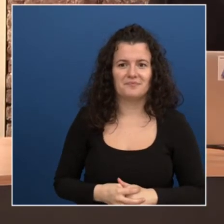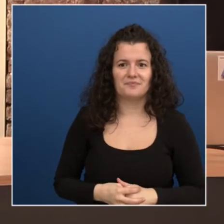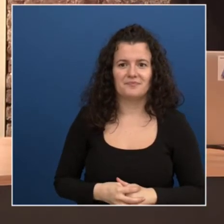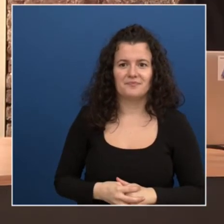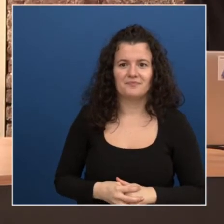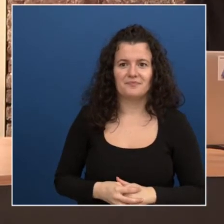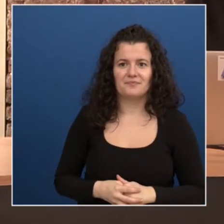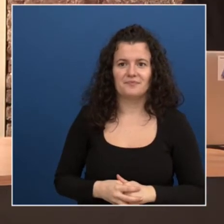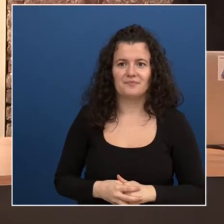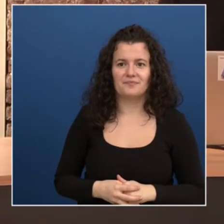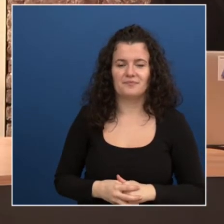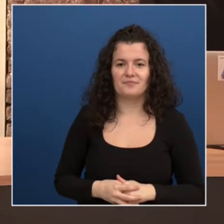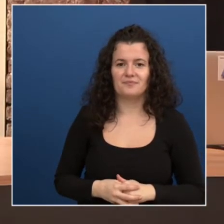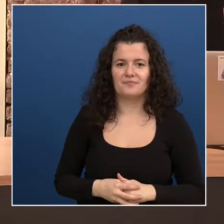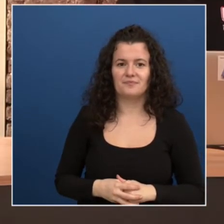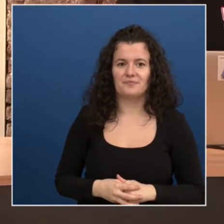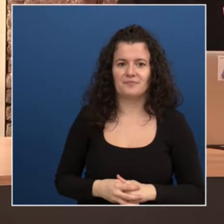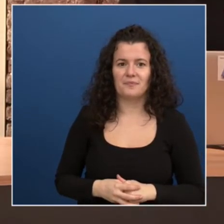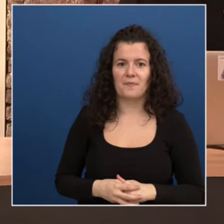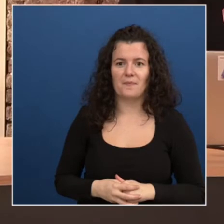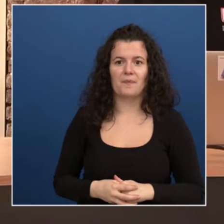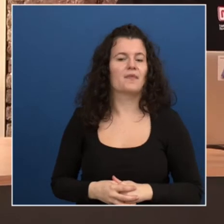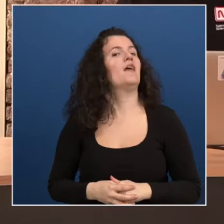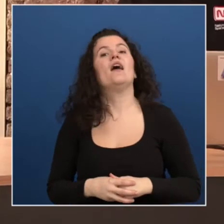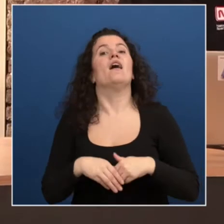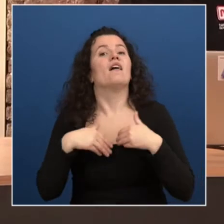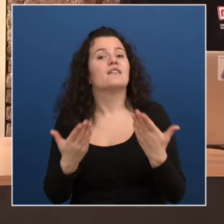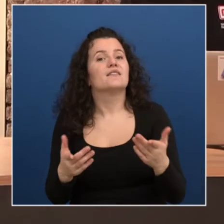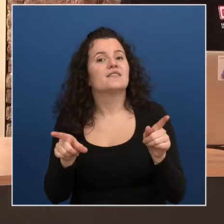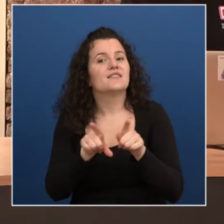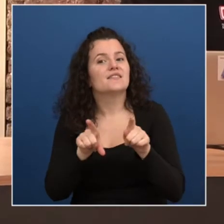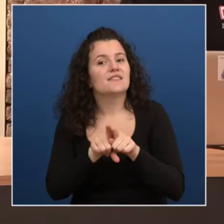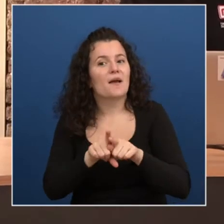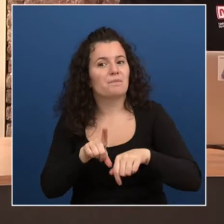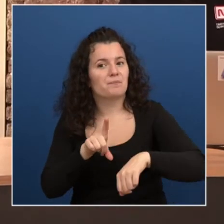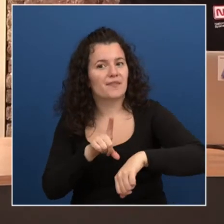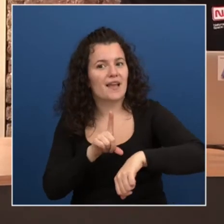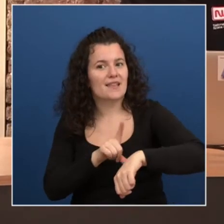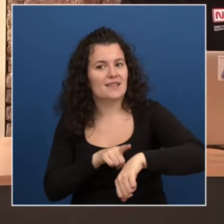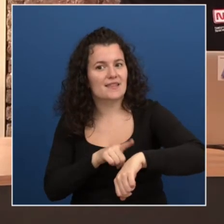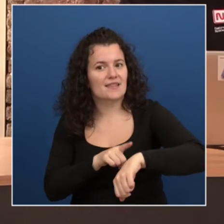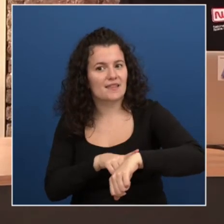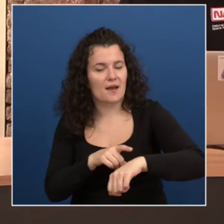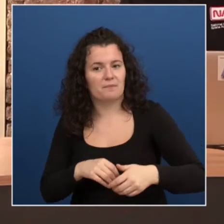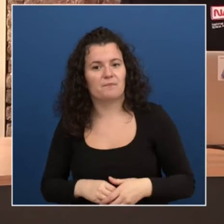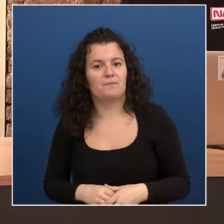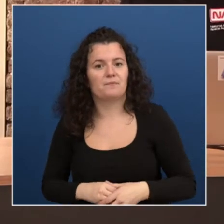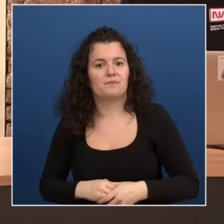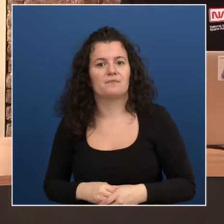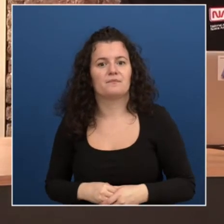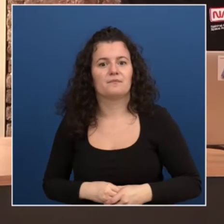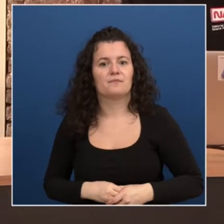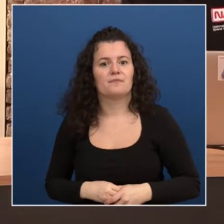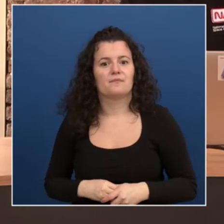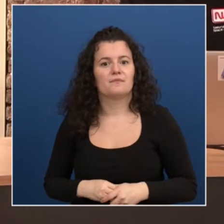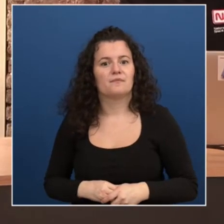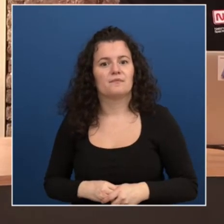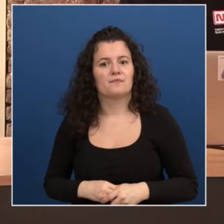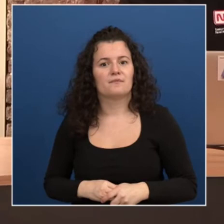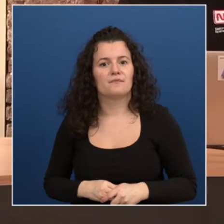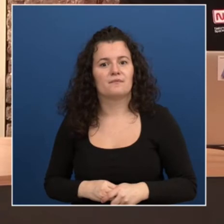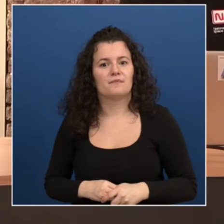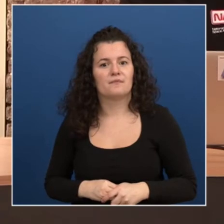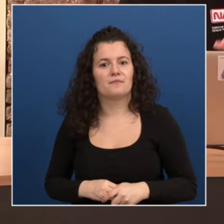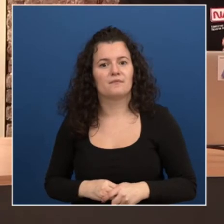One of the last things I want to talk about is about time, and I start with the bottom of my talk, on my slide. What is